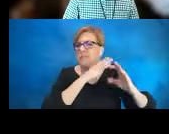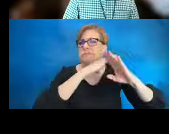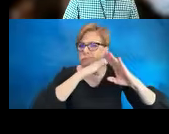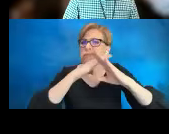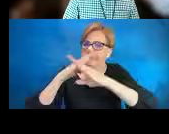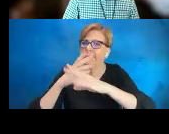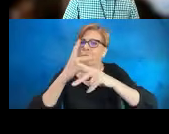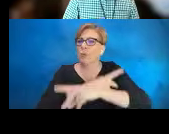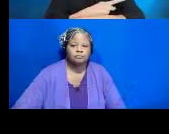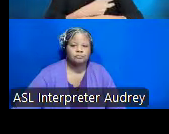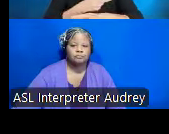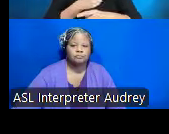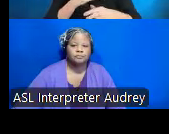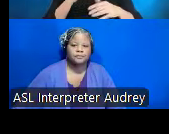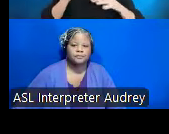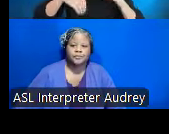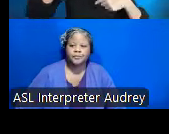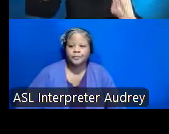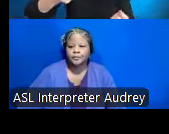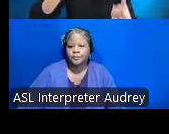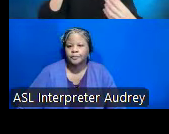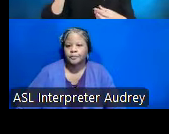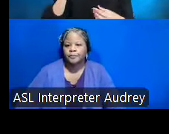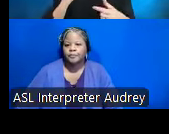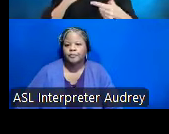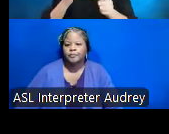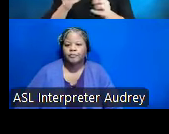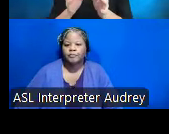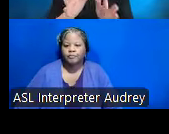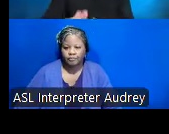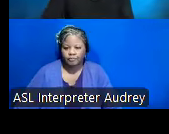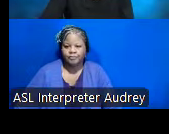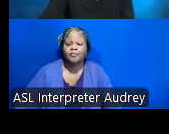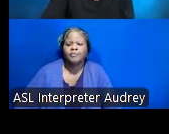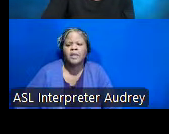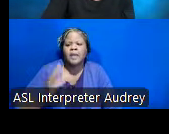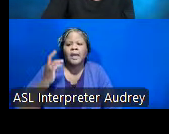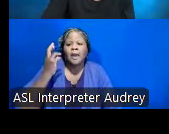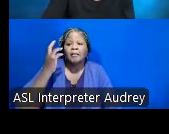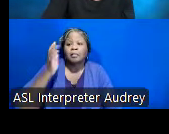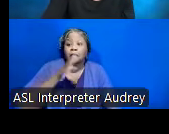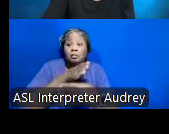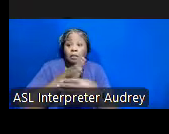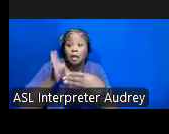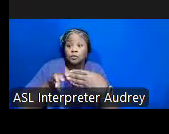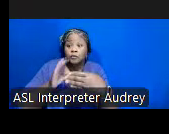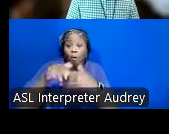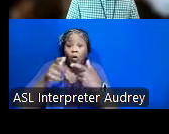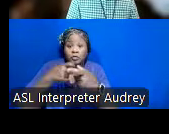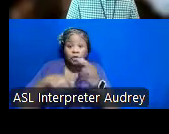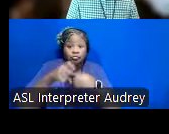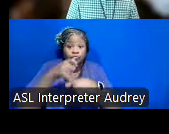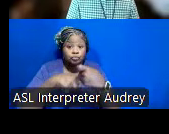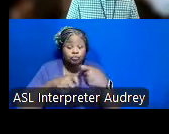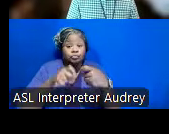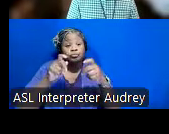before. Slide, please. And what were the consequences of all of these changes? Our respondents